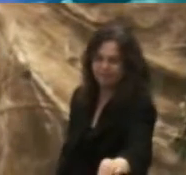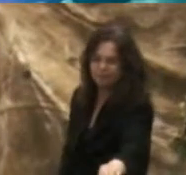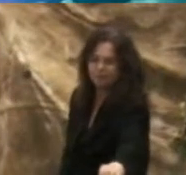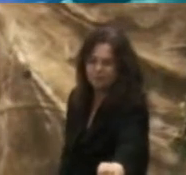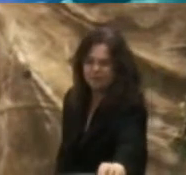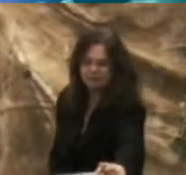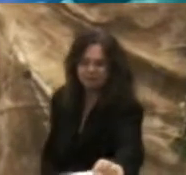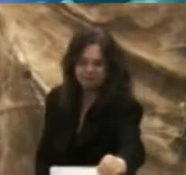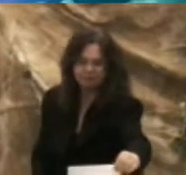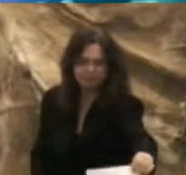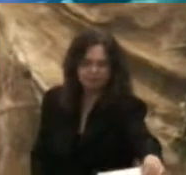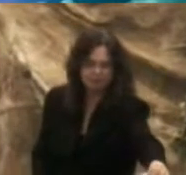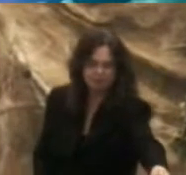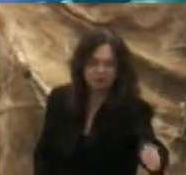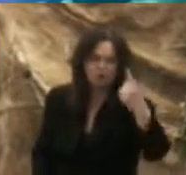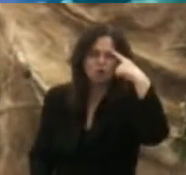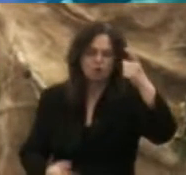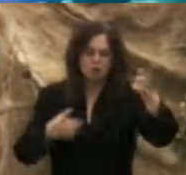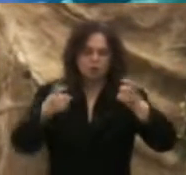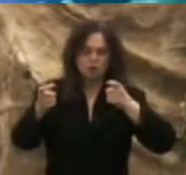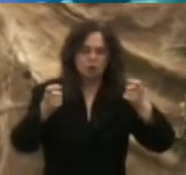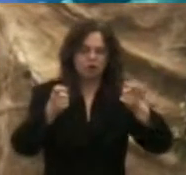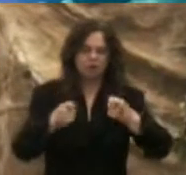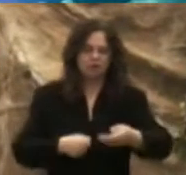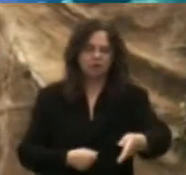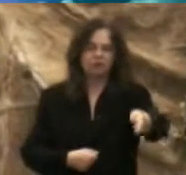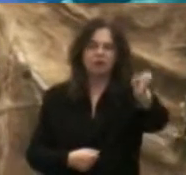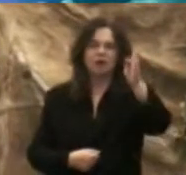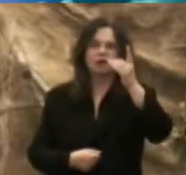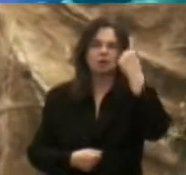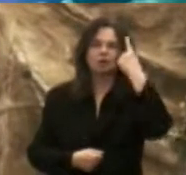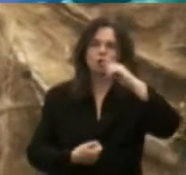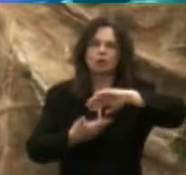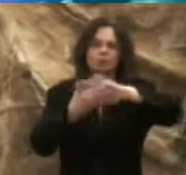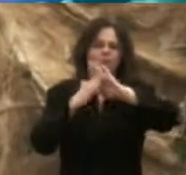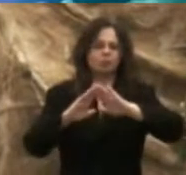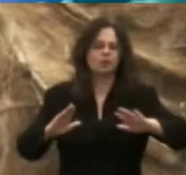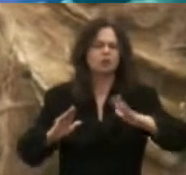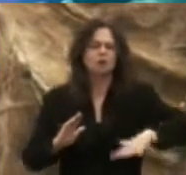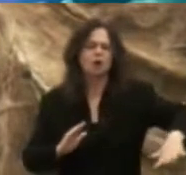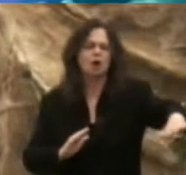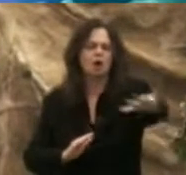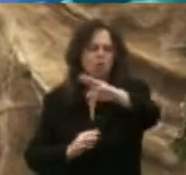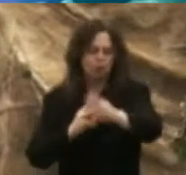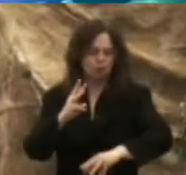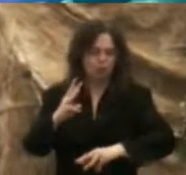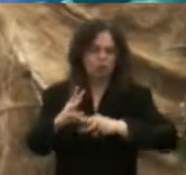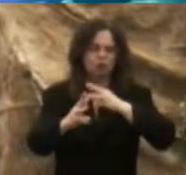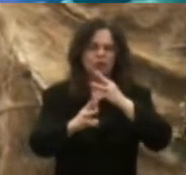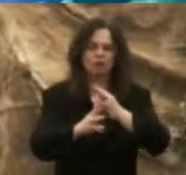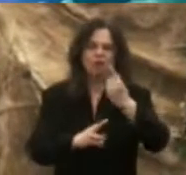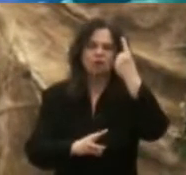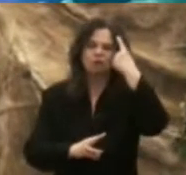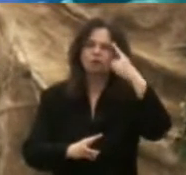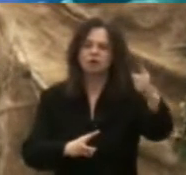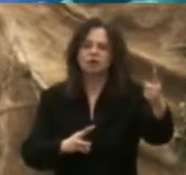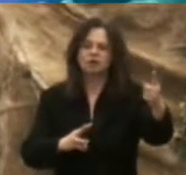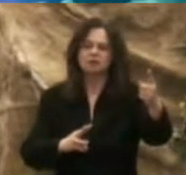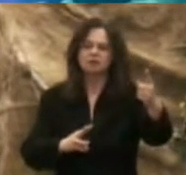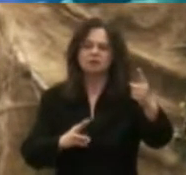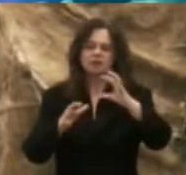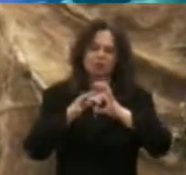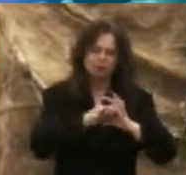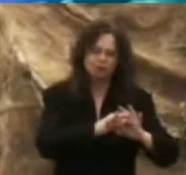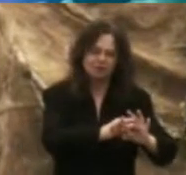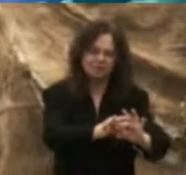For the reign of God and for peace throughout the world, for the